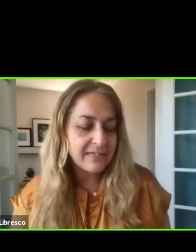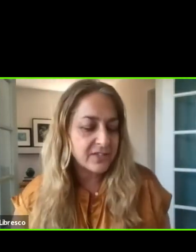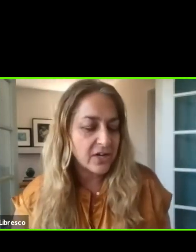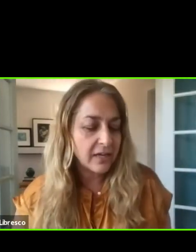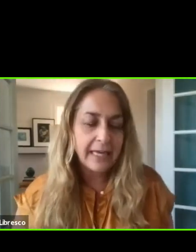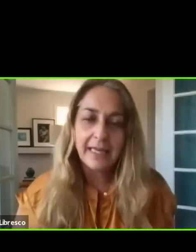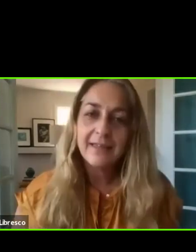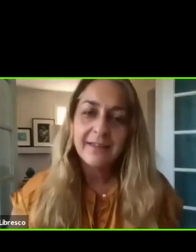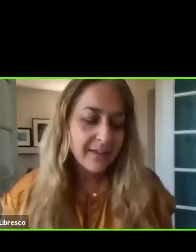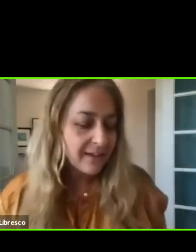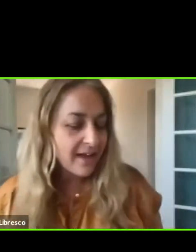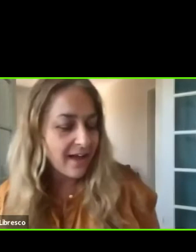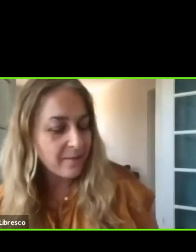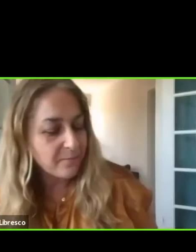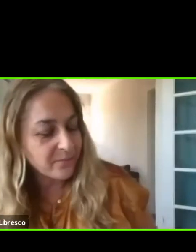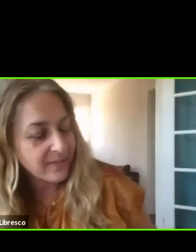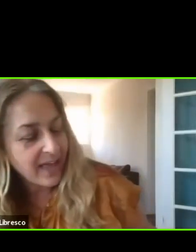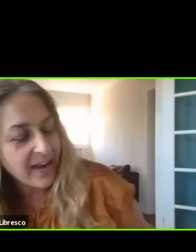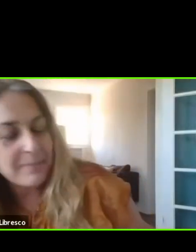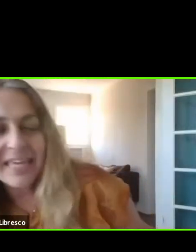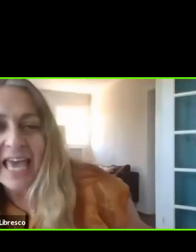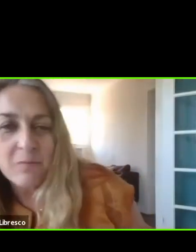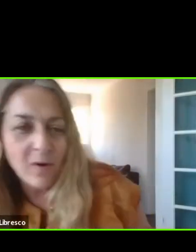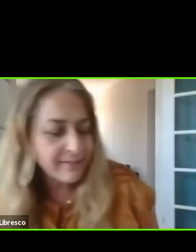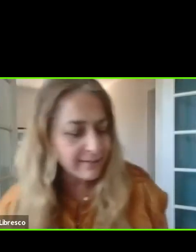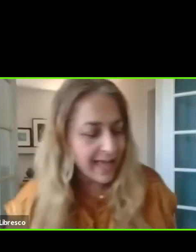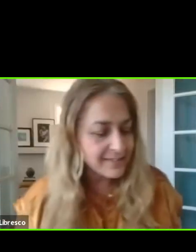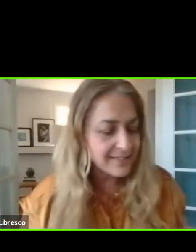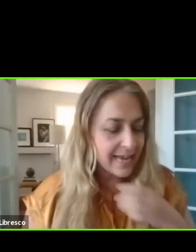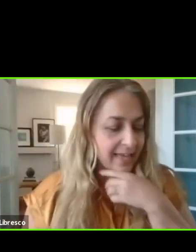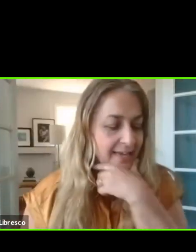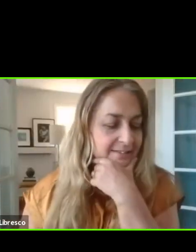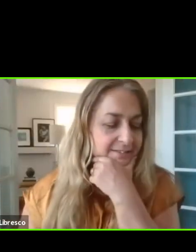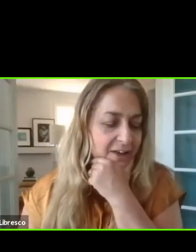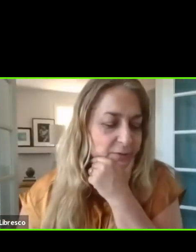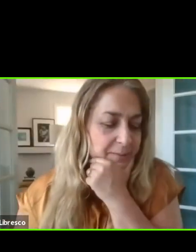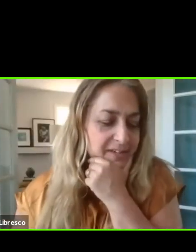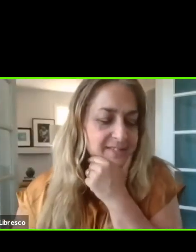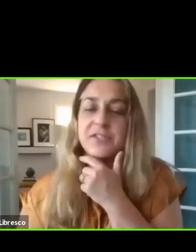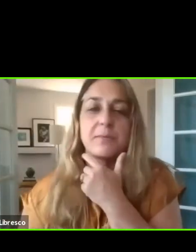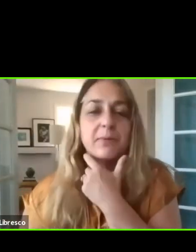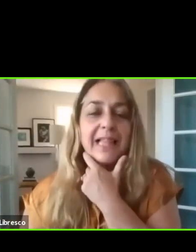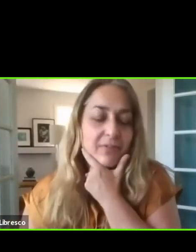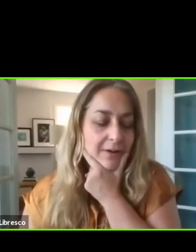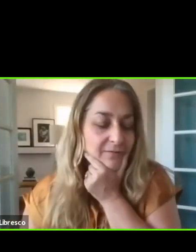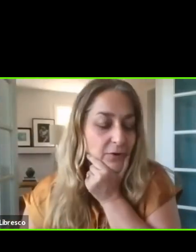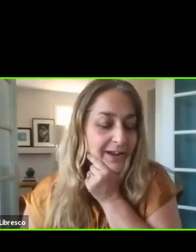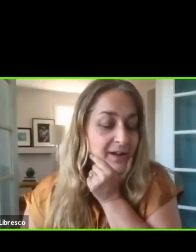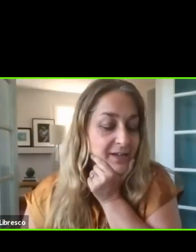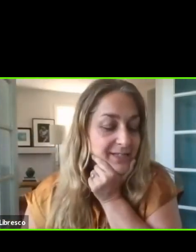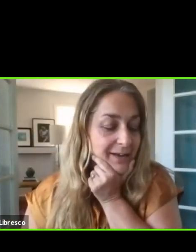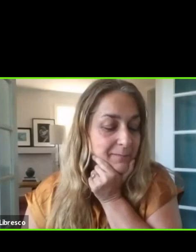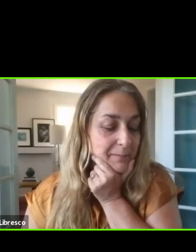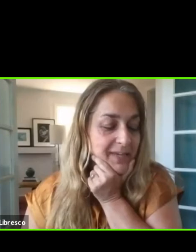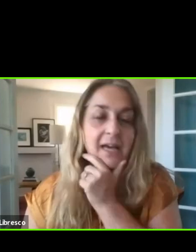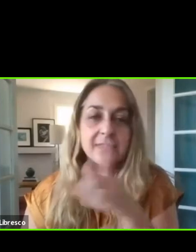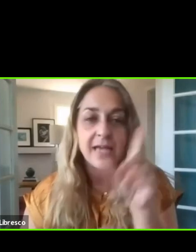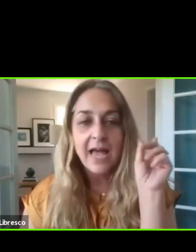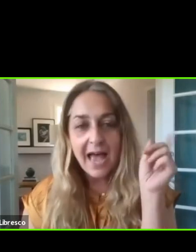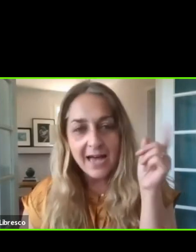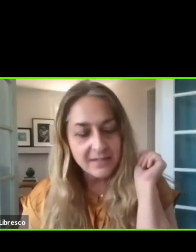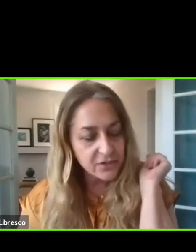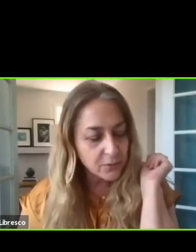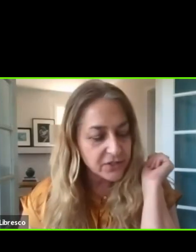I'm a TV junkie. And I became one in the last decade, not only because there's a plethora of great content, but